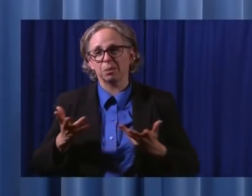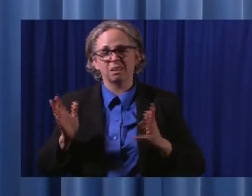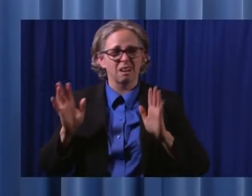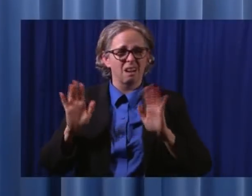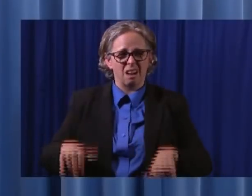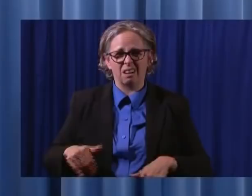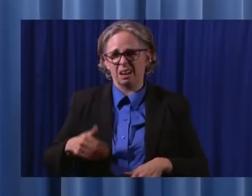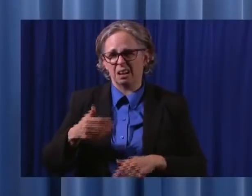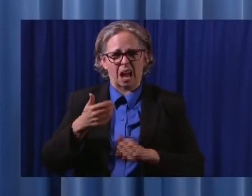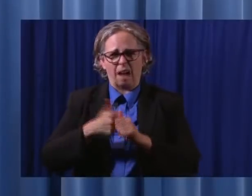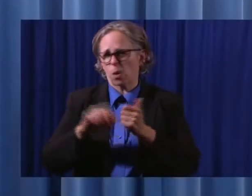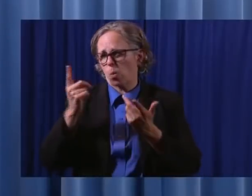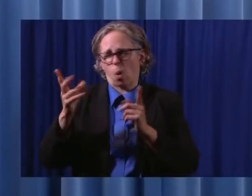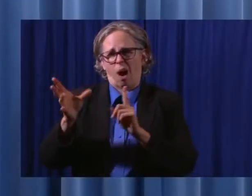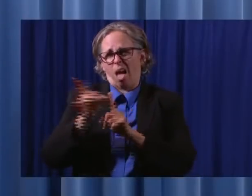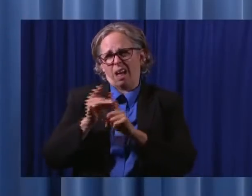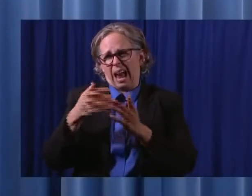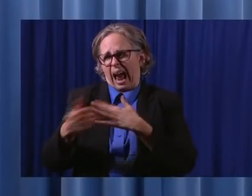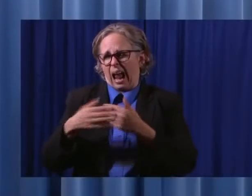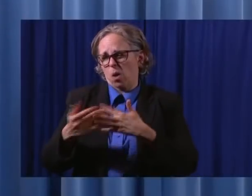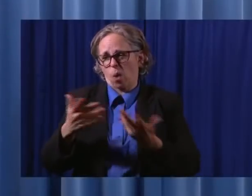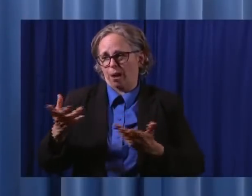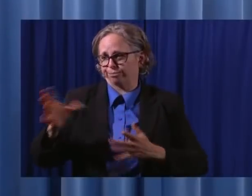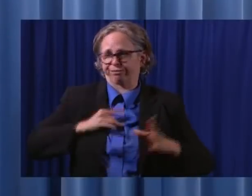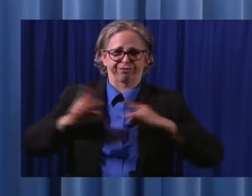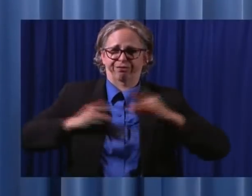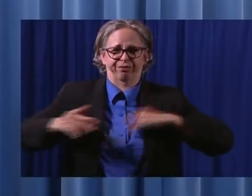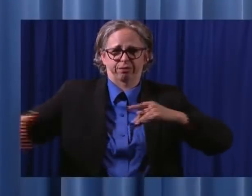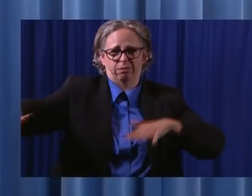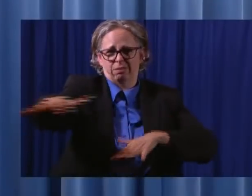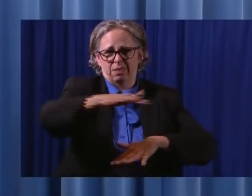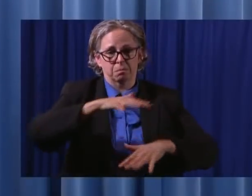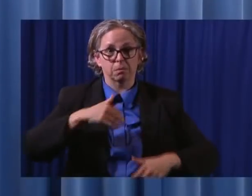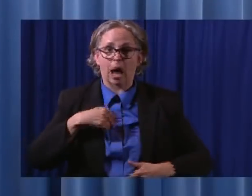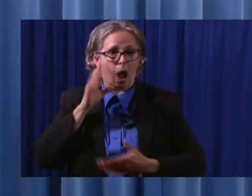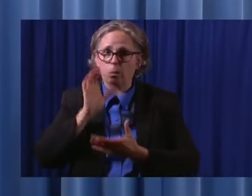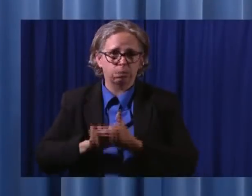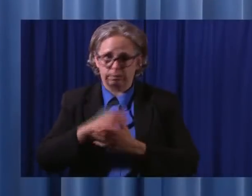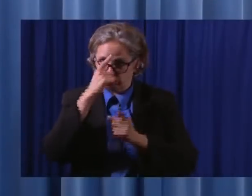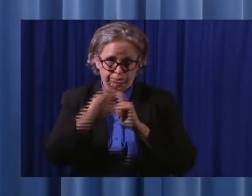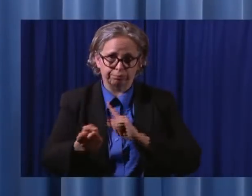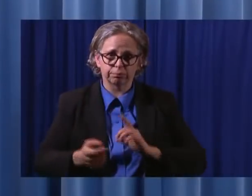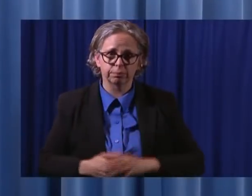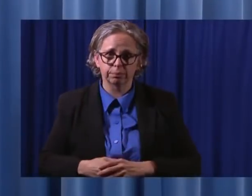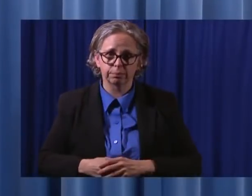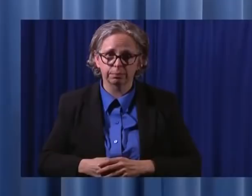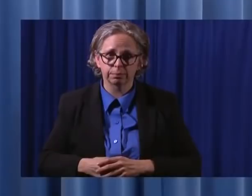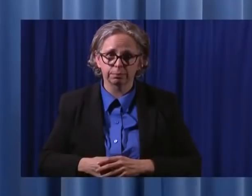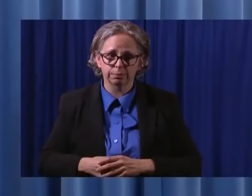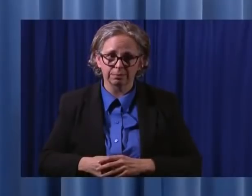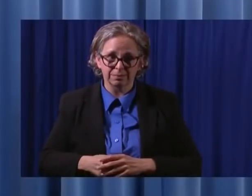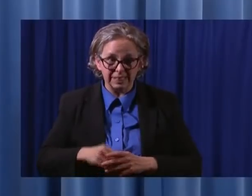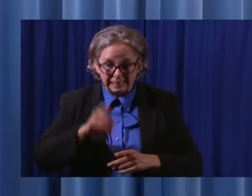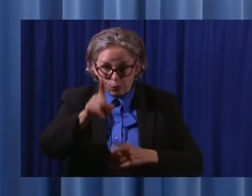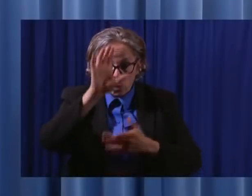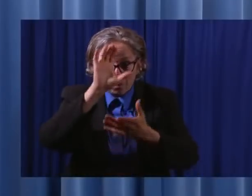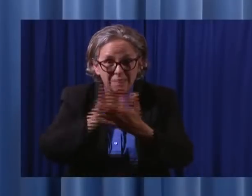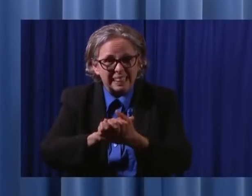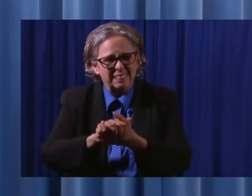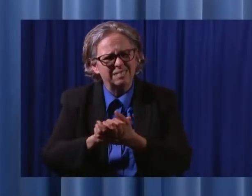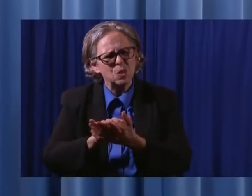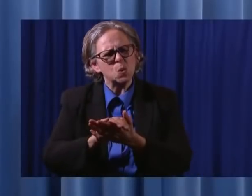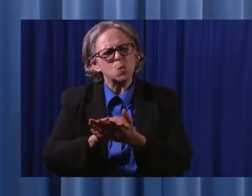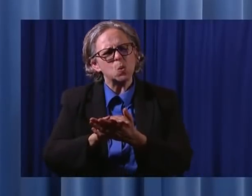Well, I don't believe that, but even if you believe that, you're better off getting it next January than you are today, and you're better off today getting it than you were 3 months